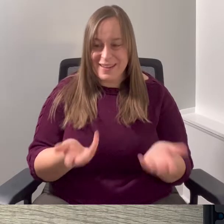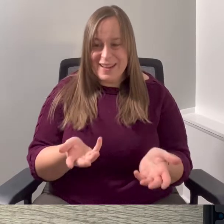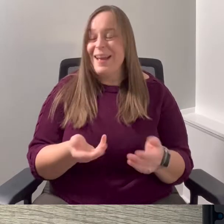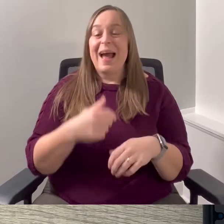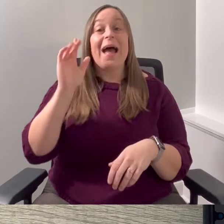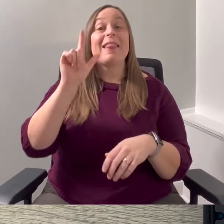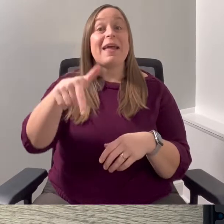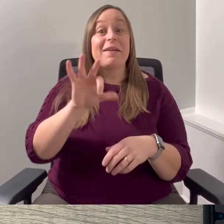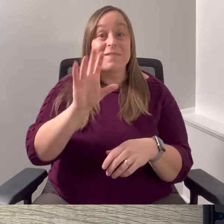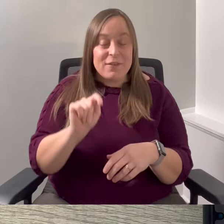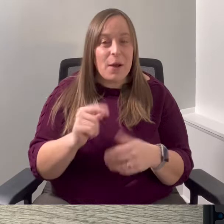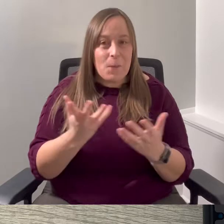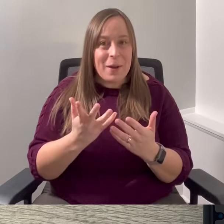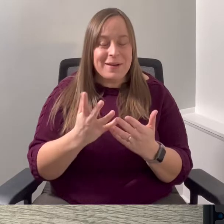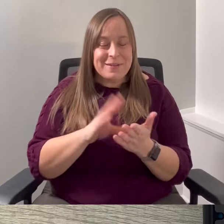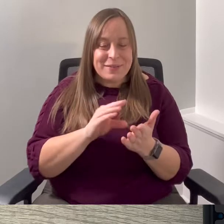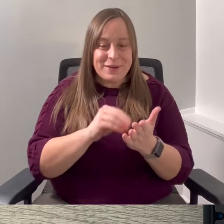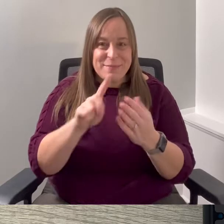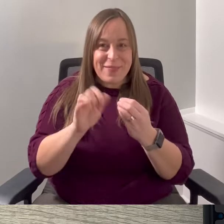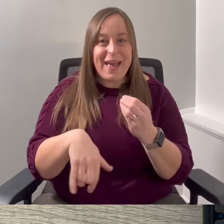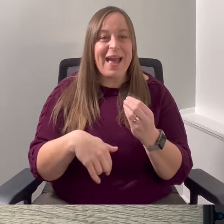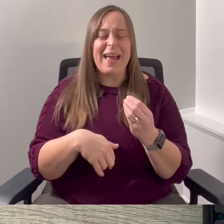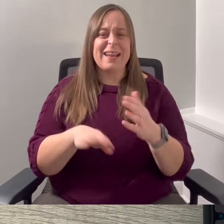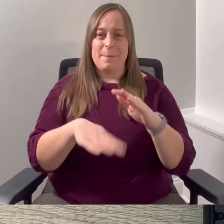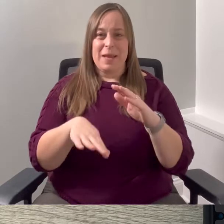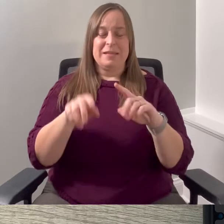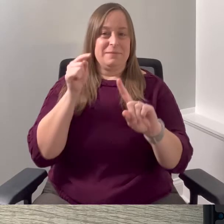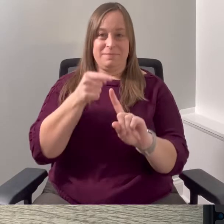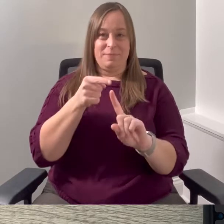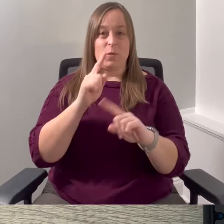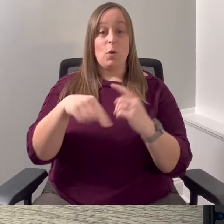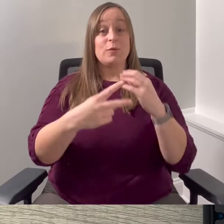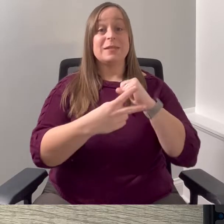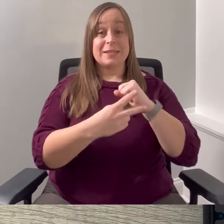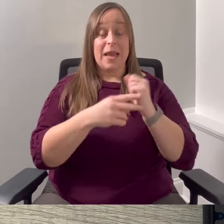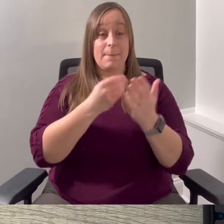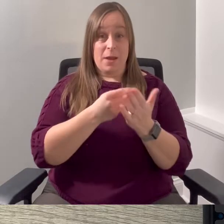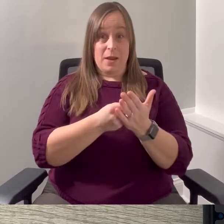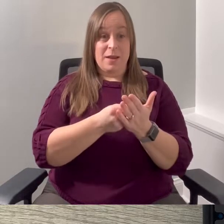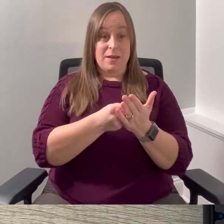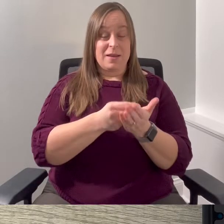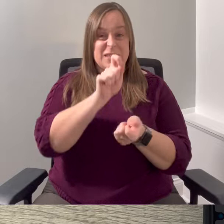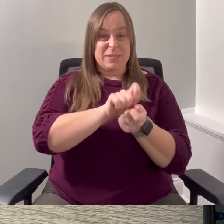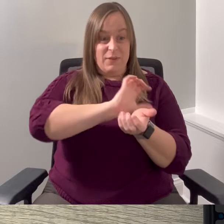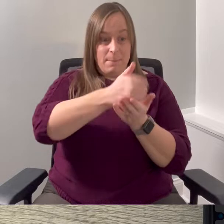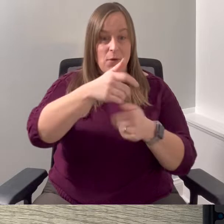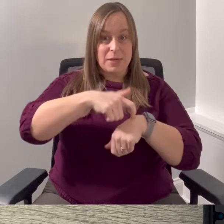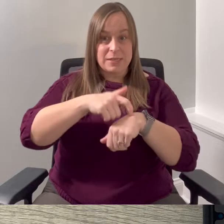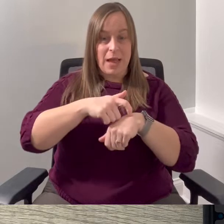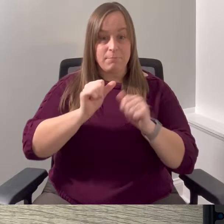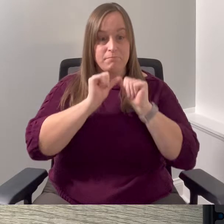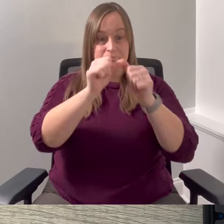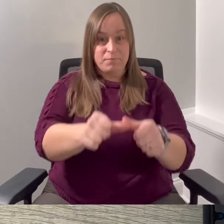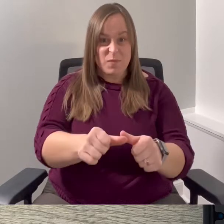it was. So in the most basic terms, it's when you save money over a set amount of time or duration of time for a very specific